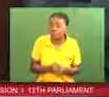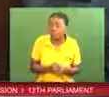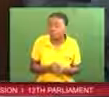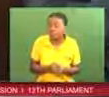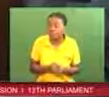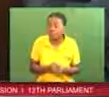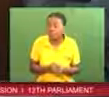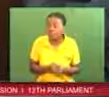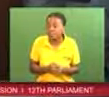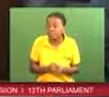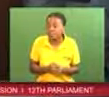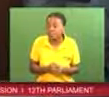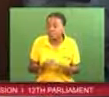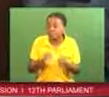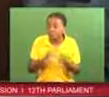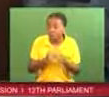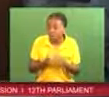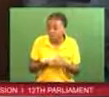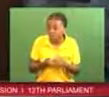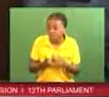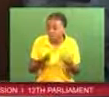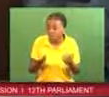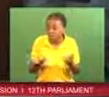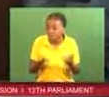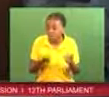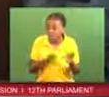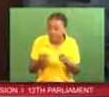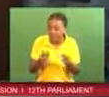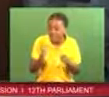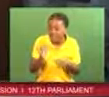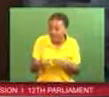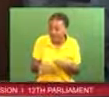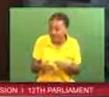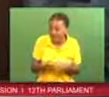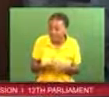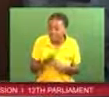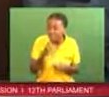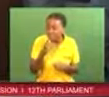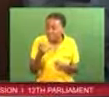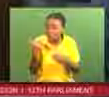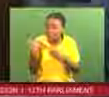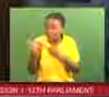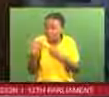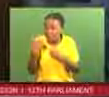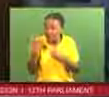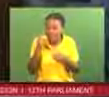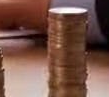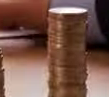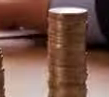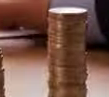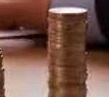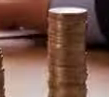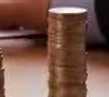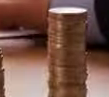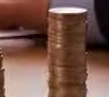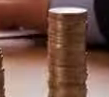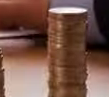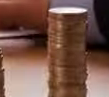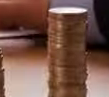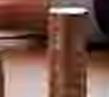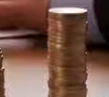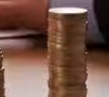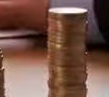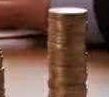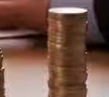how do we treat with it, who would be responsible for what, that kind of thing. Minister West said